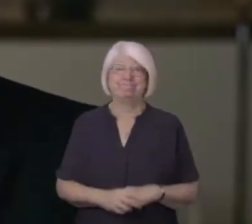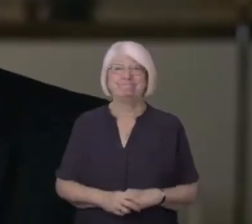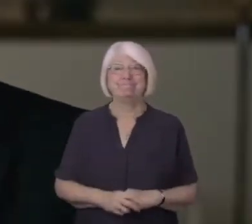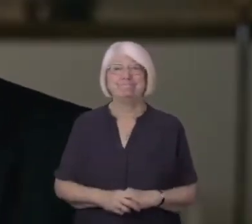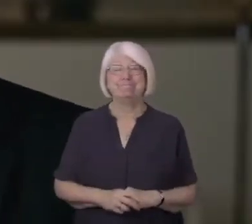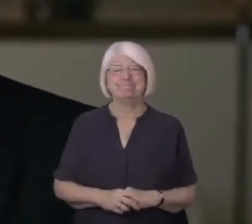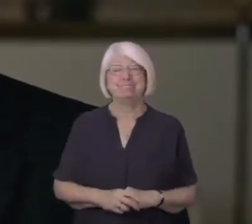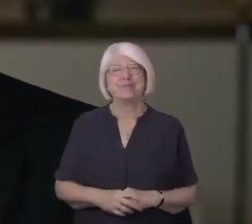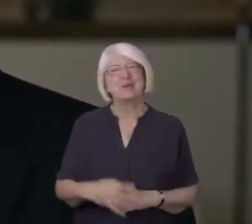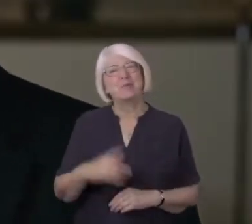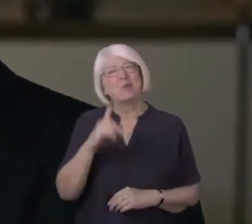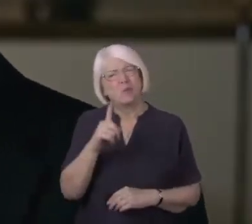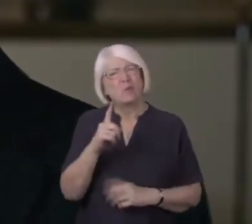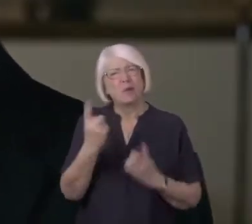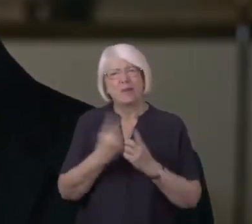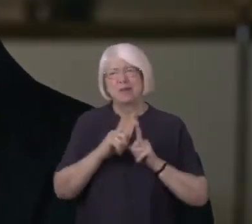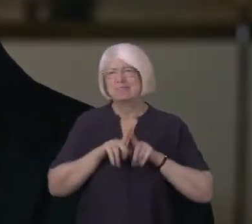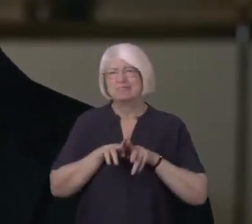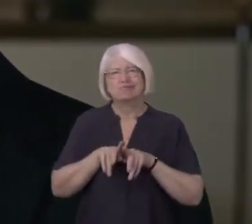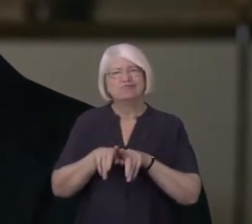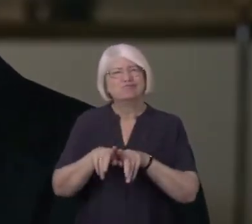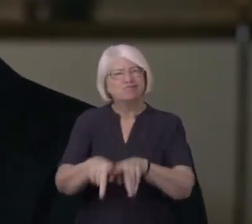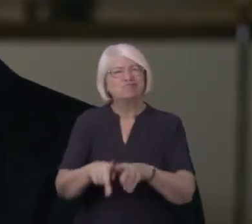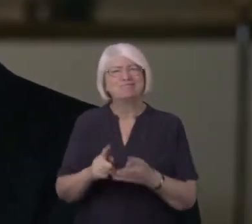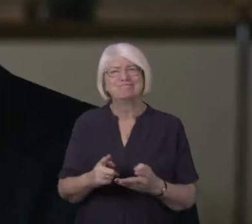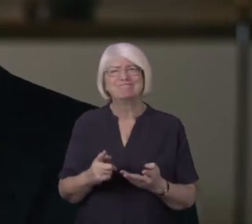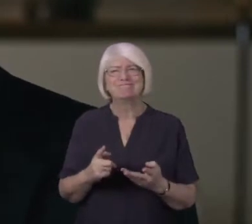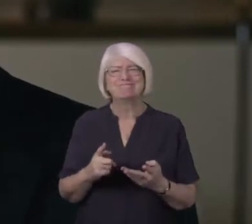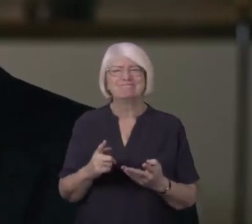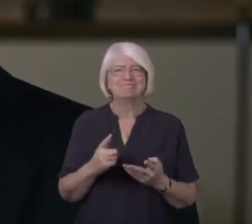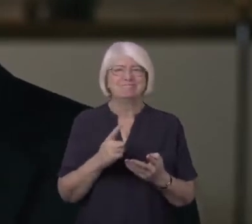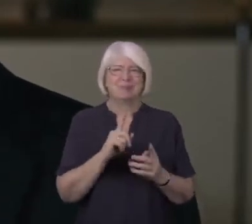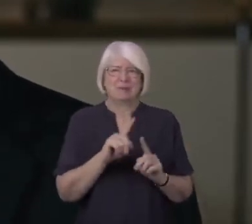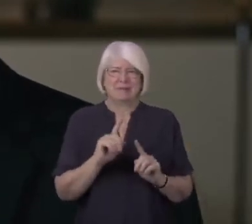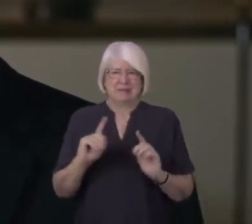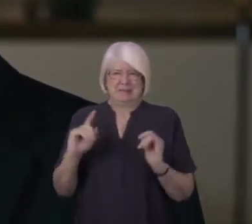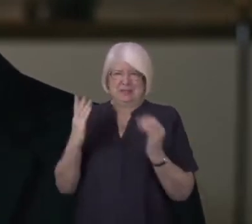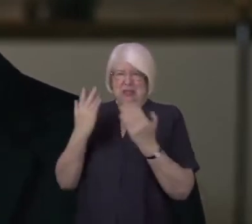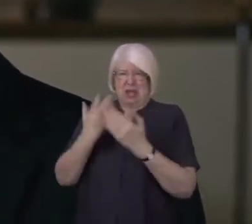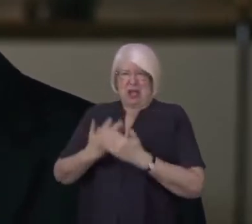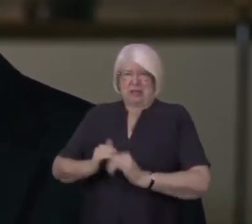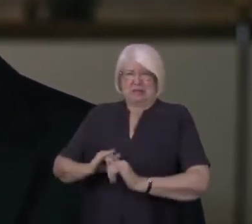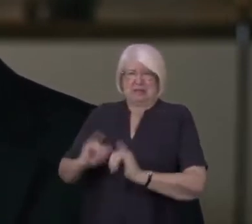But one thing never changes. However great the darkness,